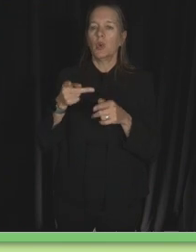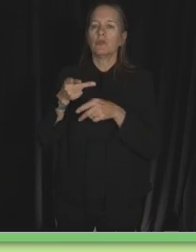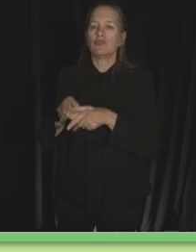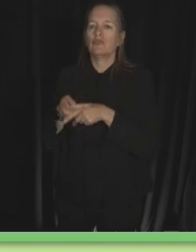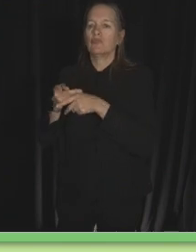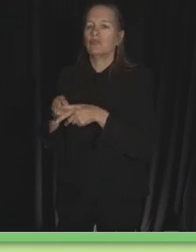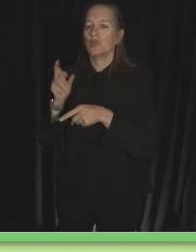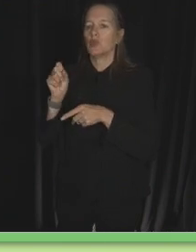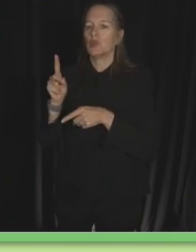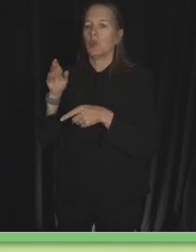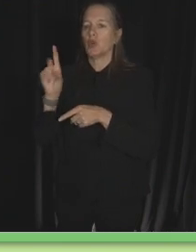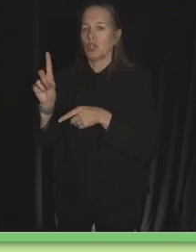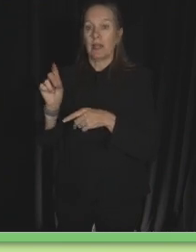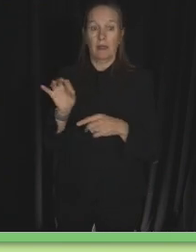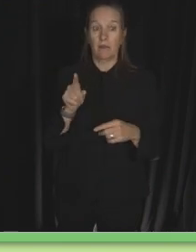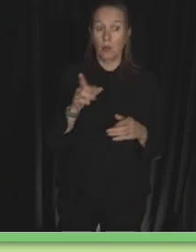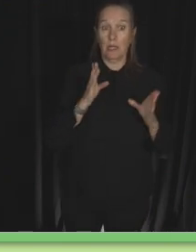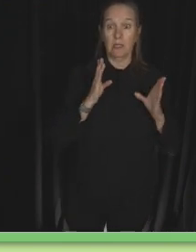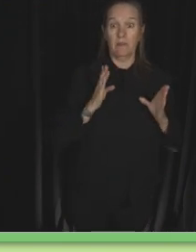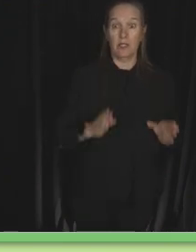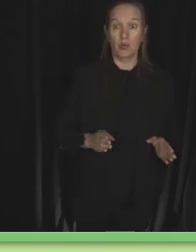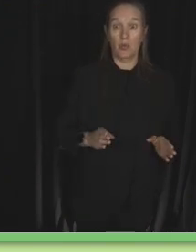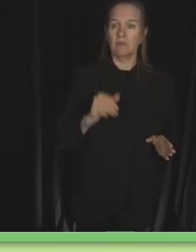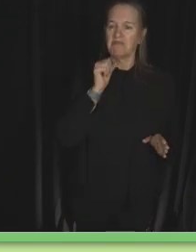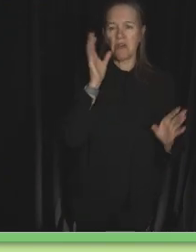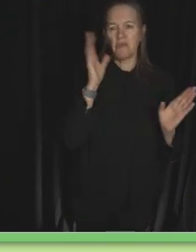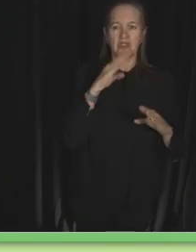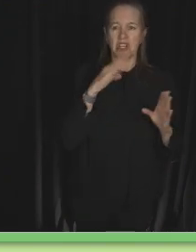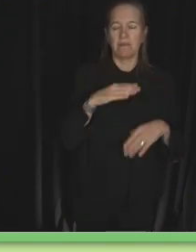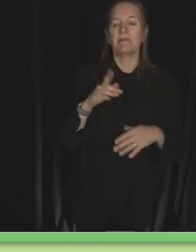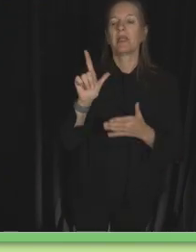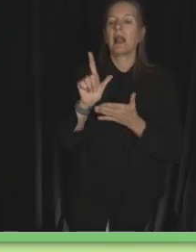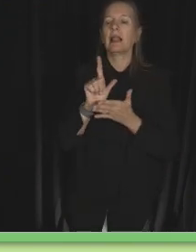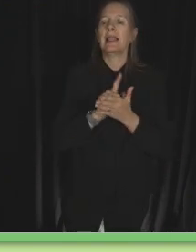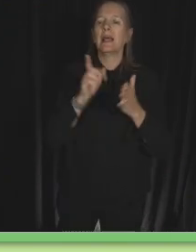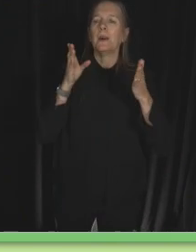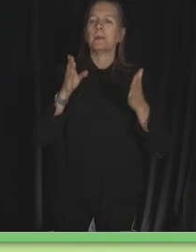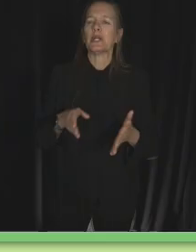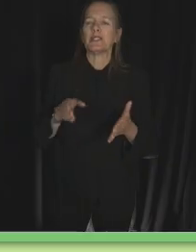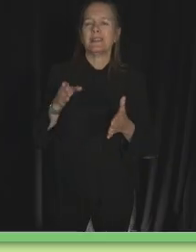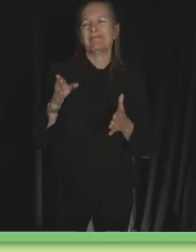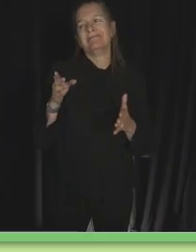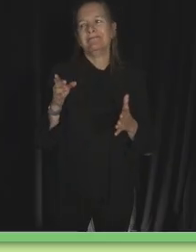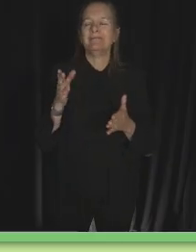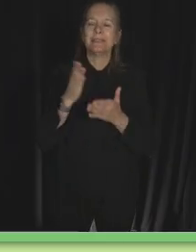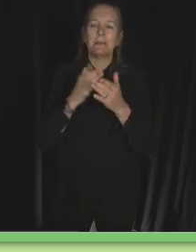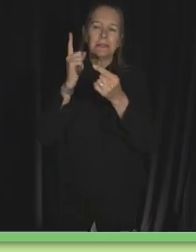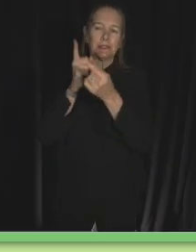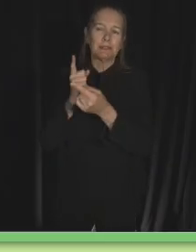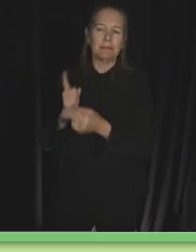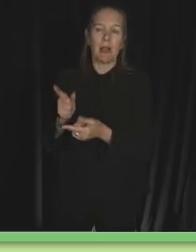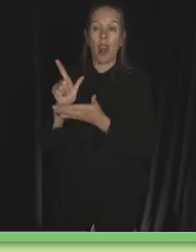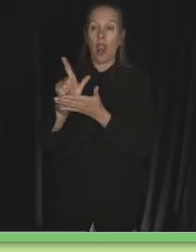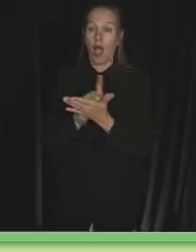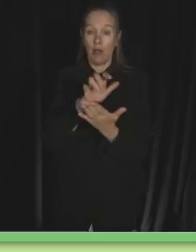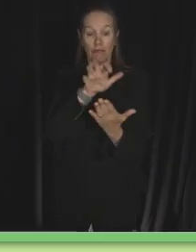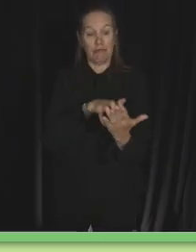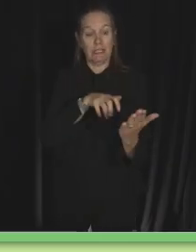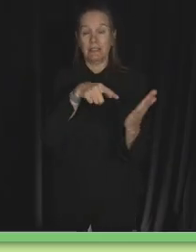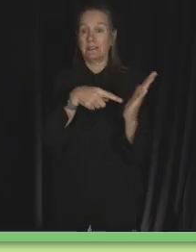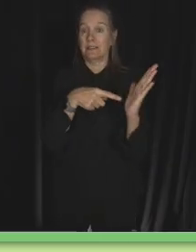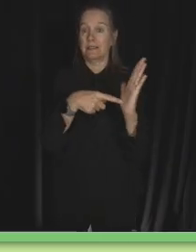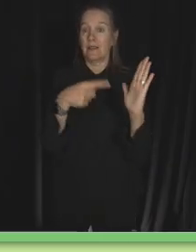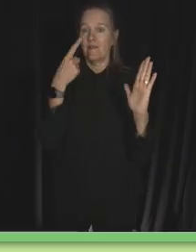individual, don't worry about this. And again, legal person, there's been some disagreements. The law was written to be only